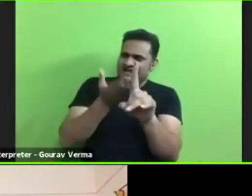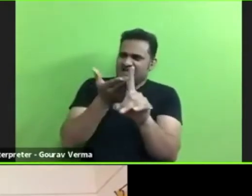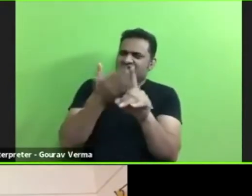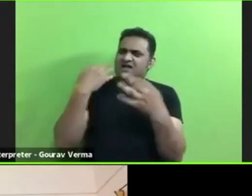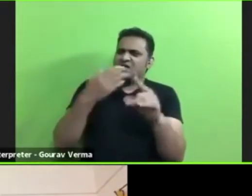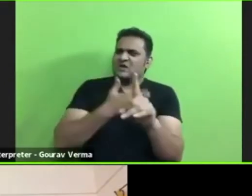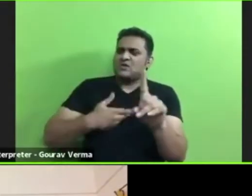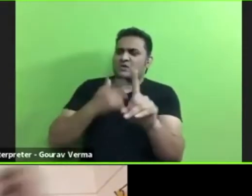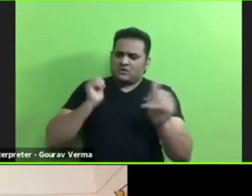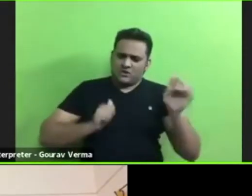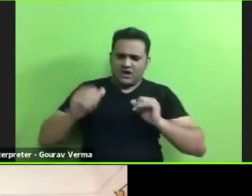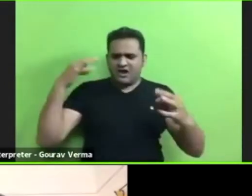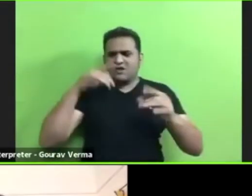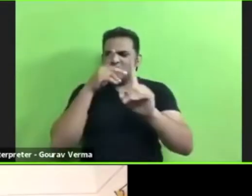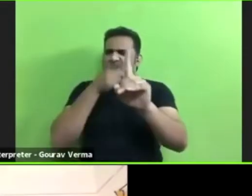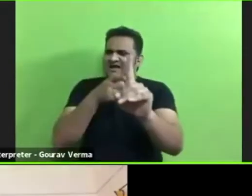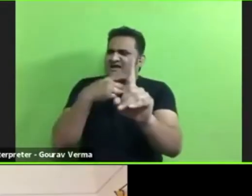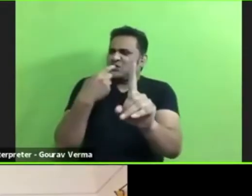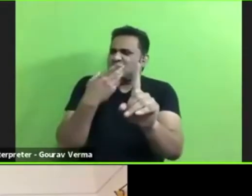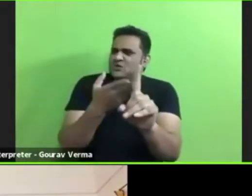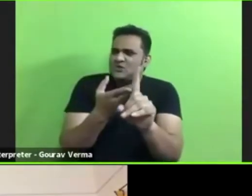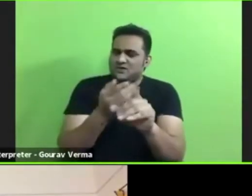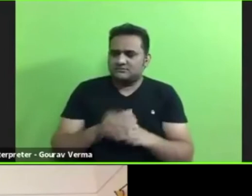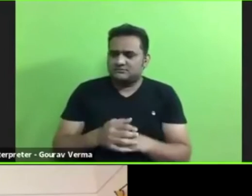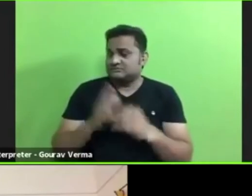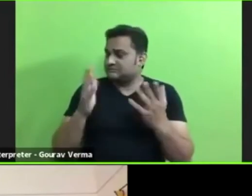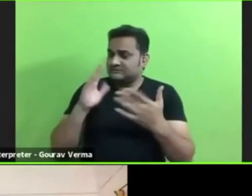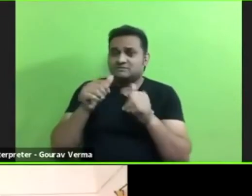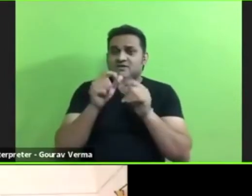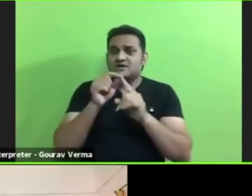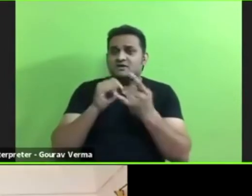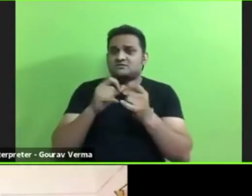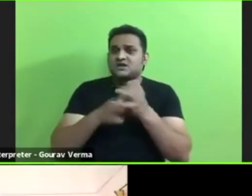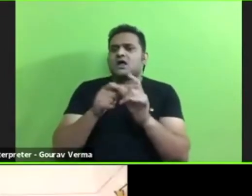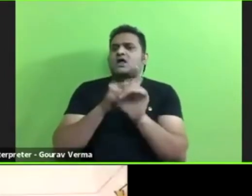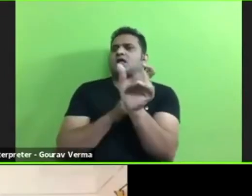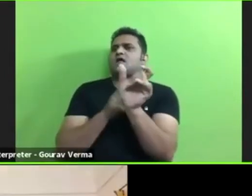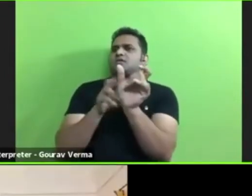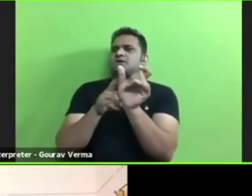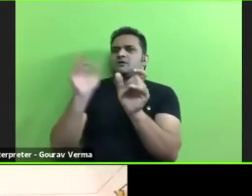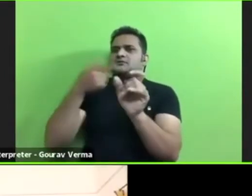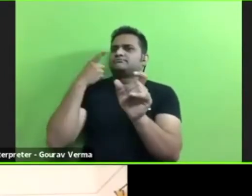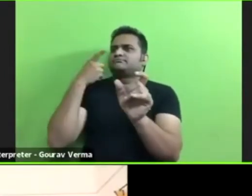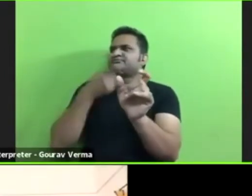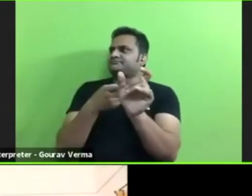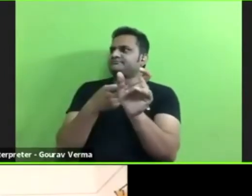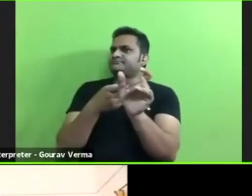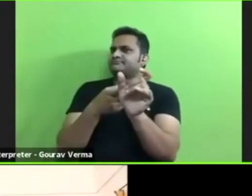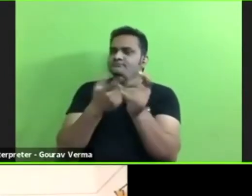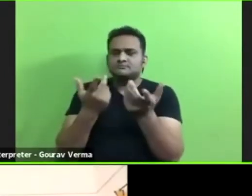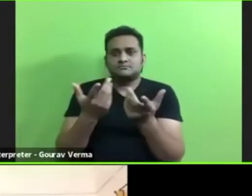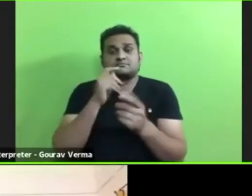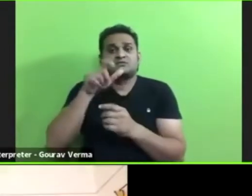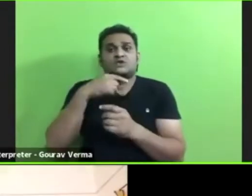is performing? Correct. And then Apsara is condemned in the texts as someone who is there